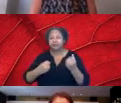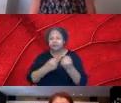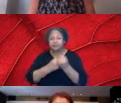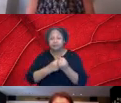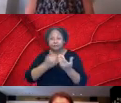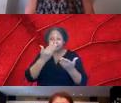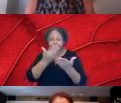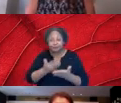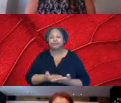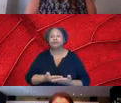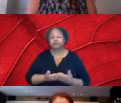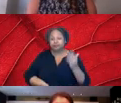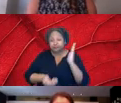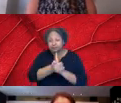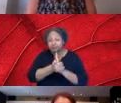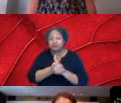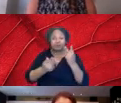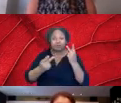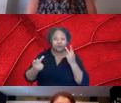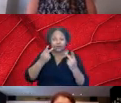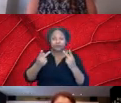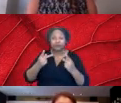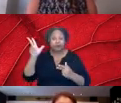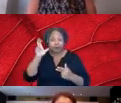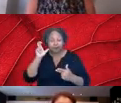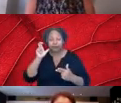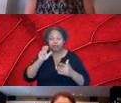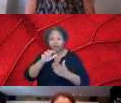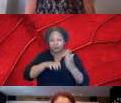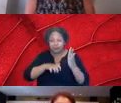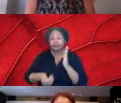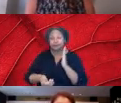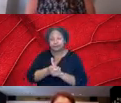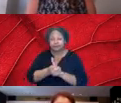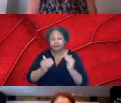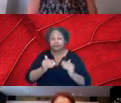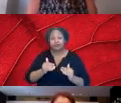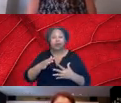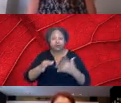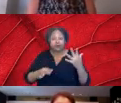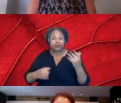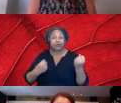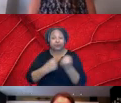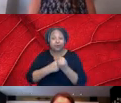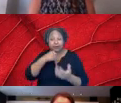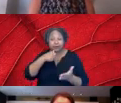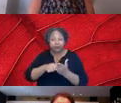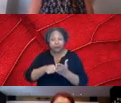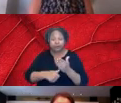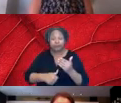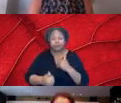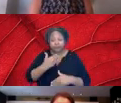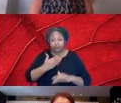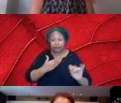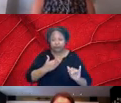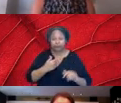form of visual, audio, or text-based attachments, and an optional support letter. However, as Tash mentioned, support